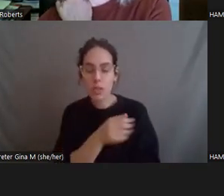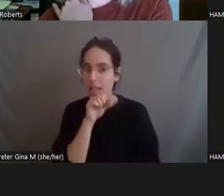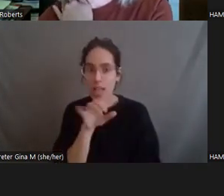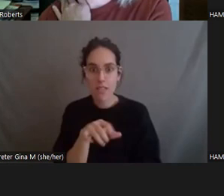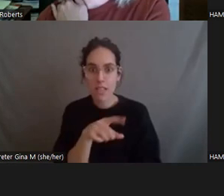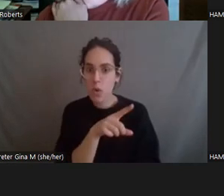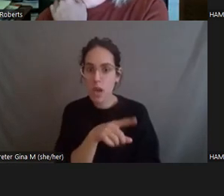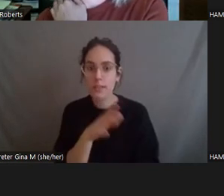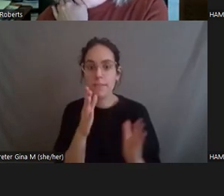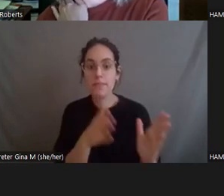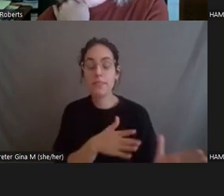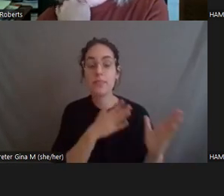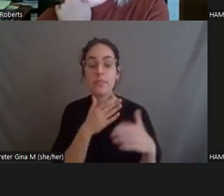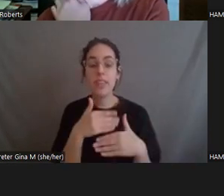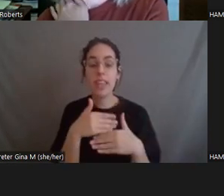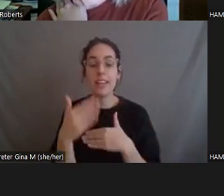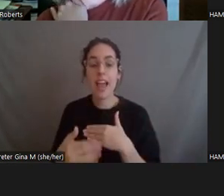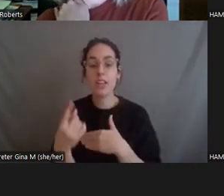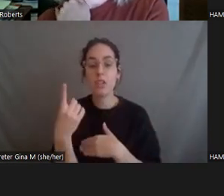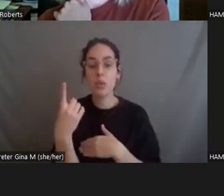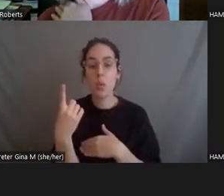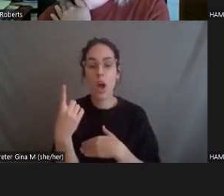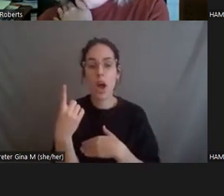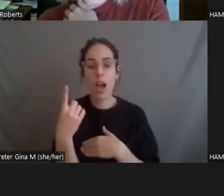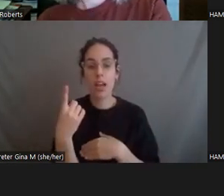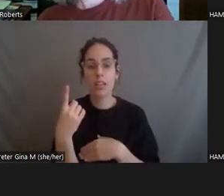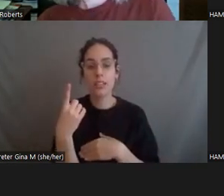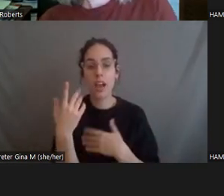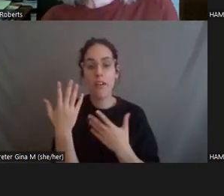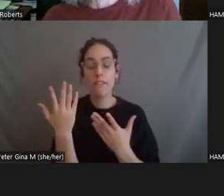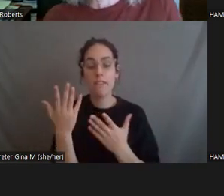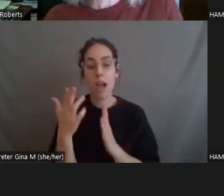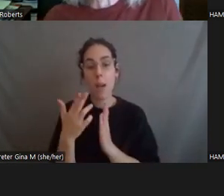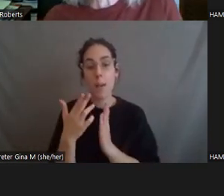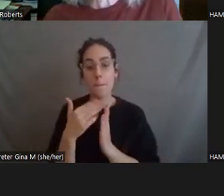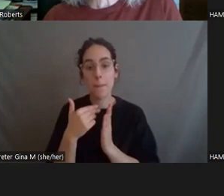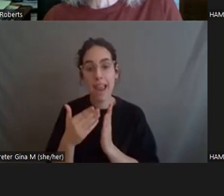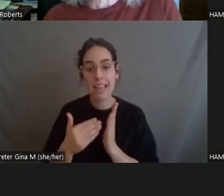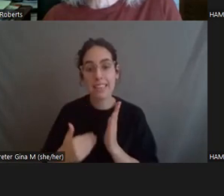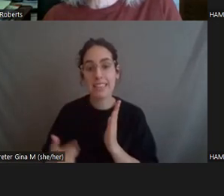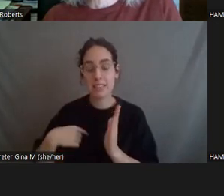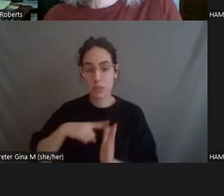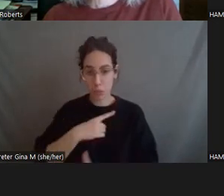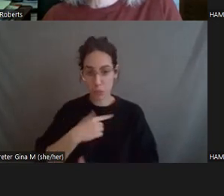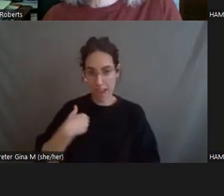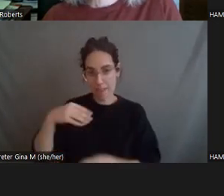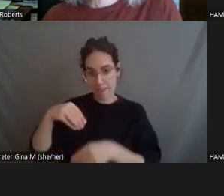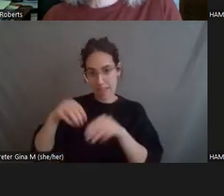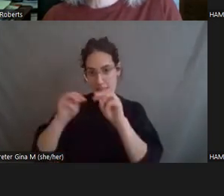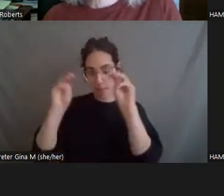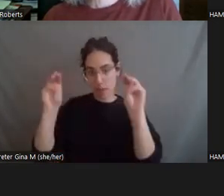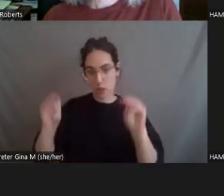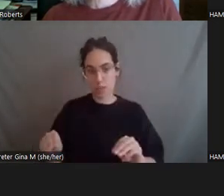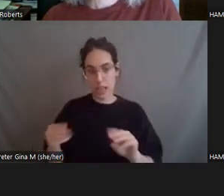Thank you. The next section of images, or rather paintings that we have in the physical space here in the museum are